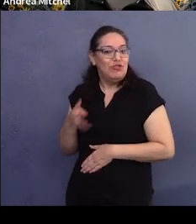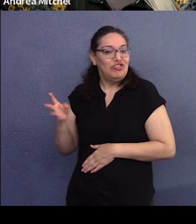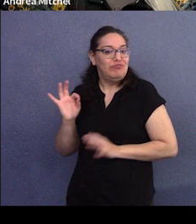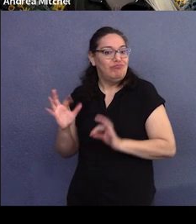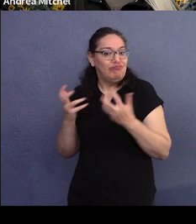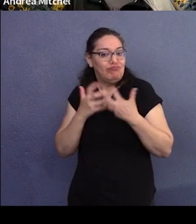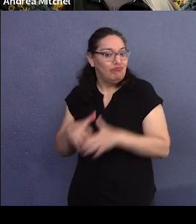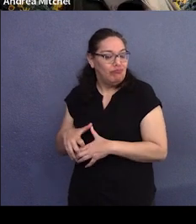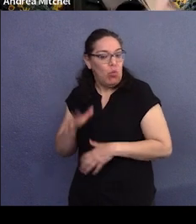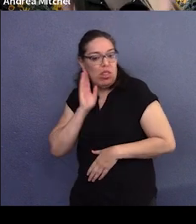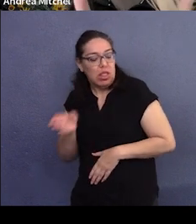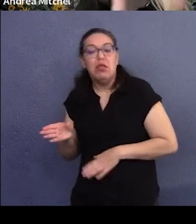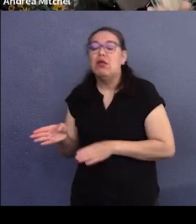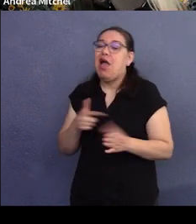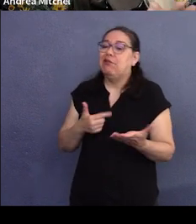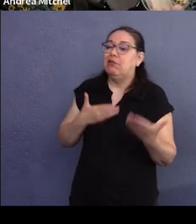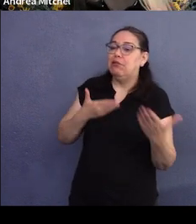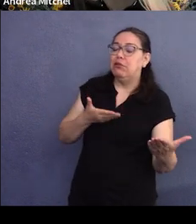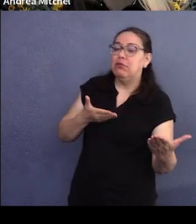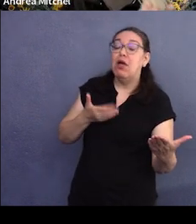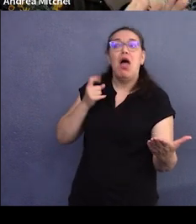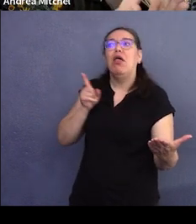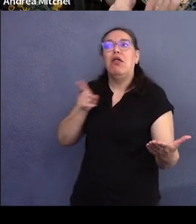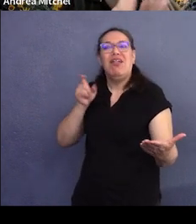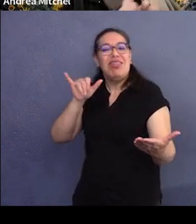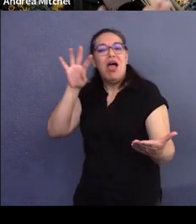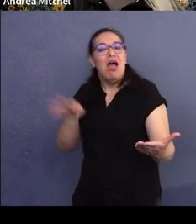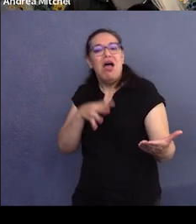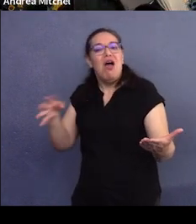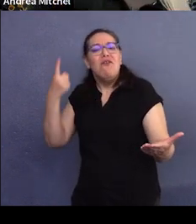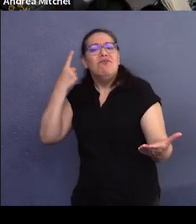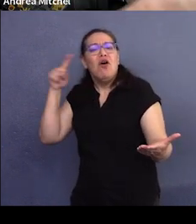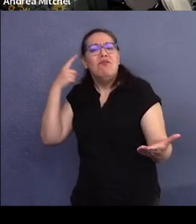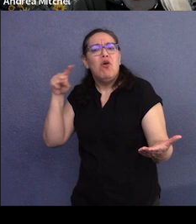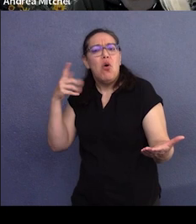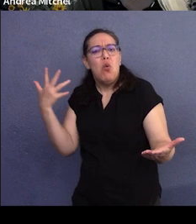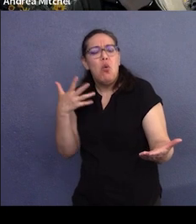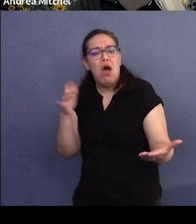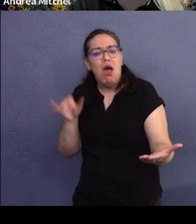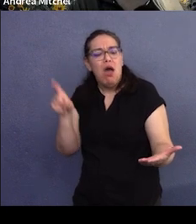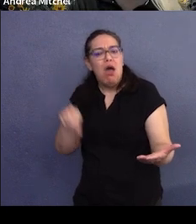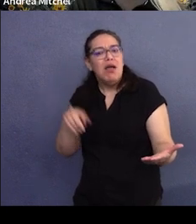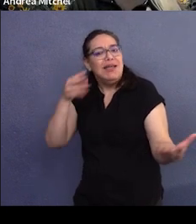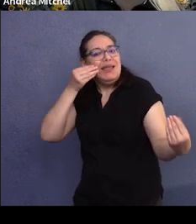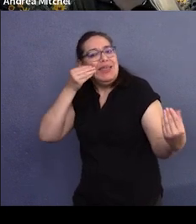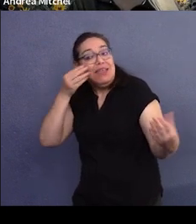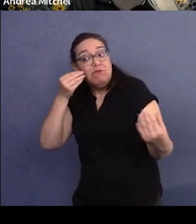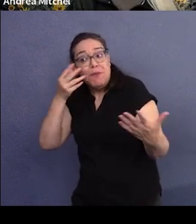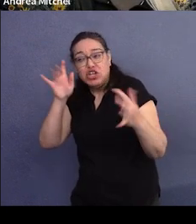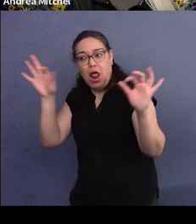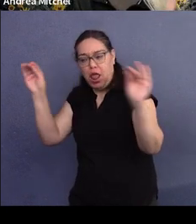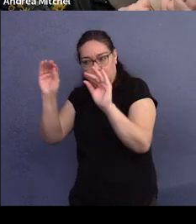recommend that you put in, and what you're using this sheet for is to then transfer the information onto the